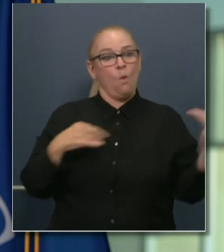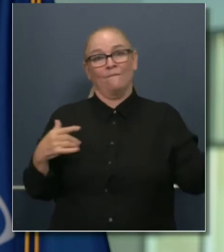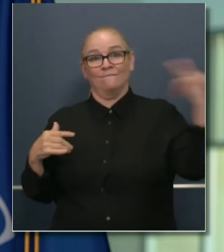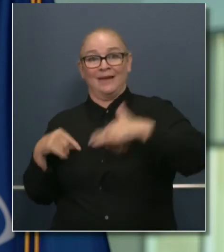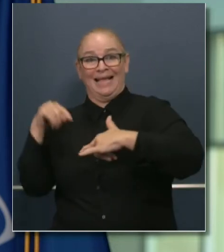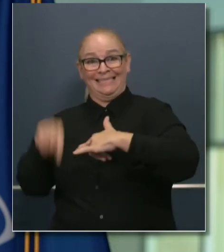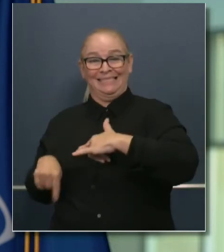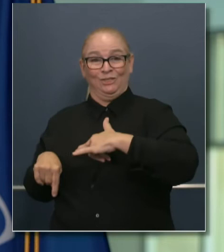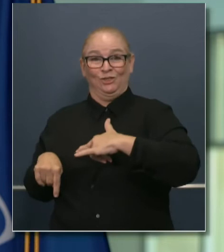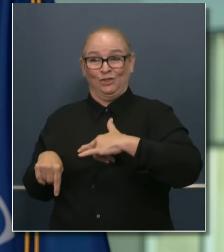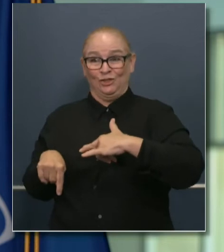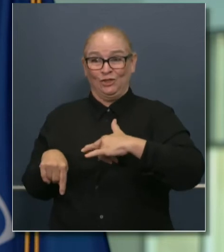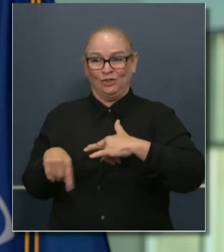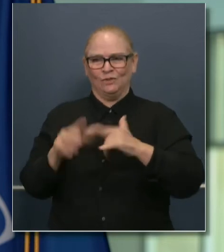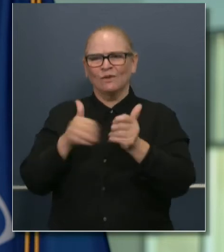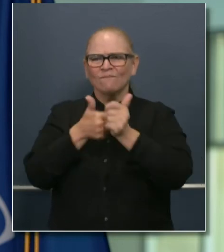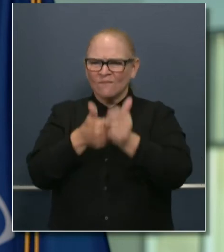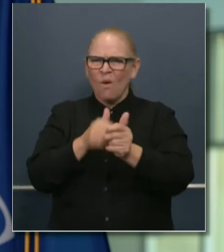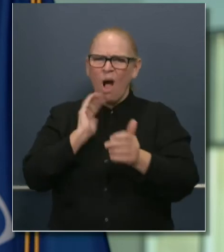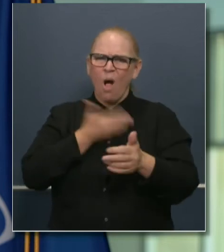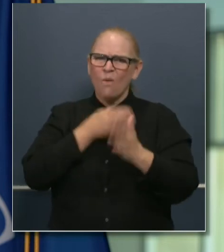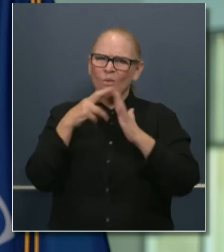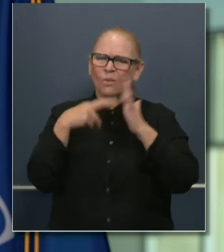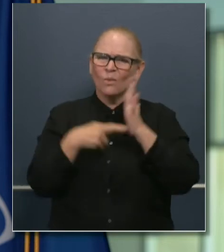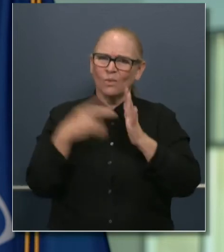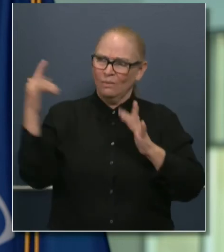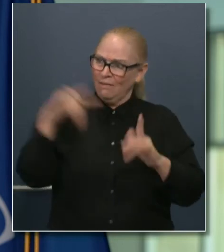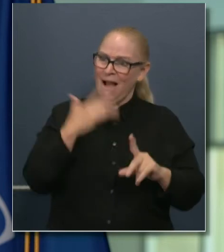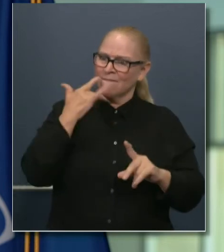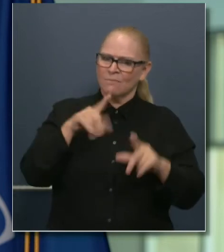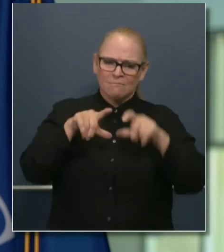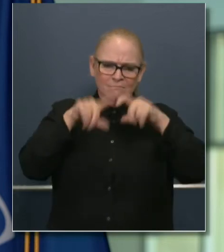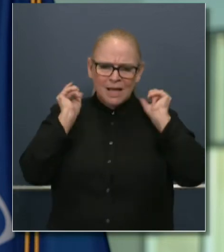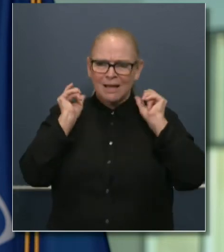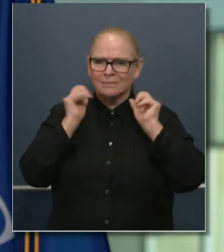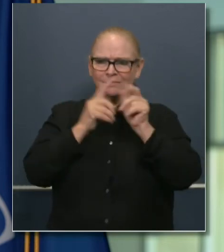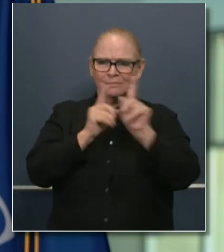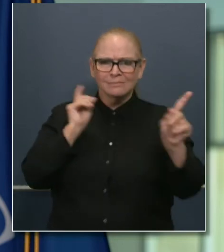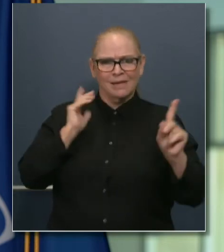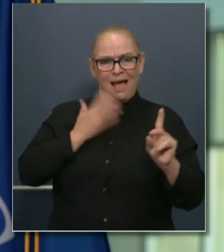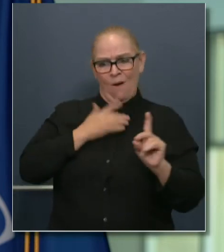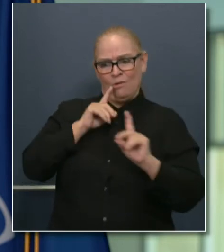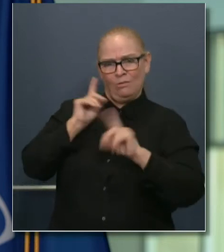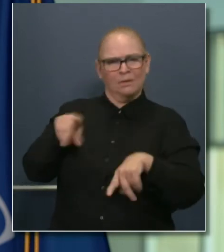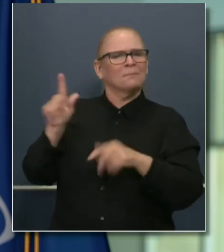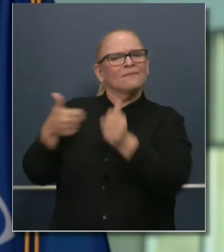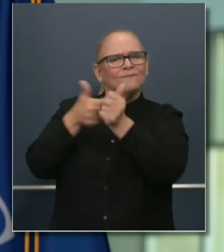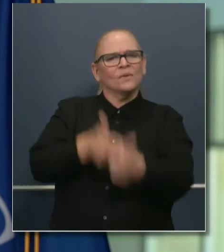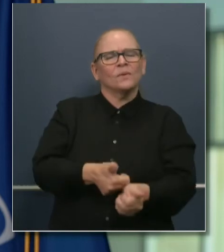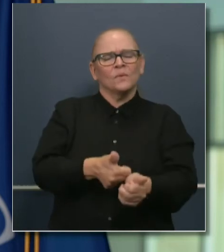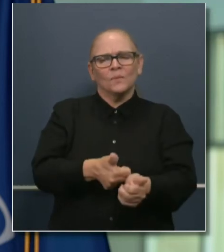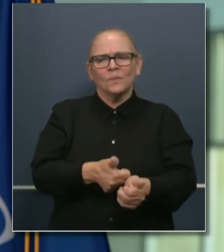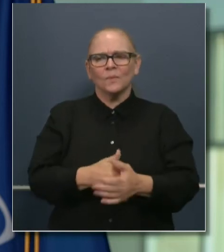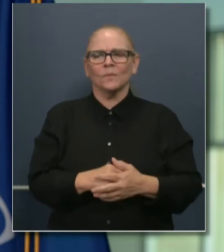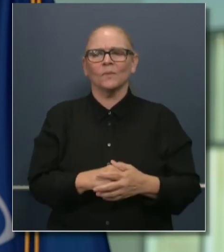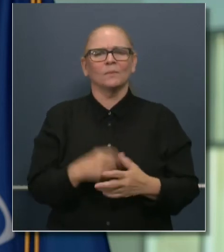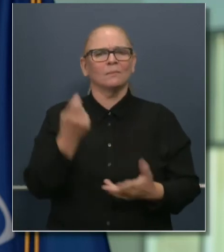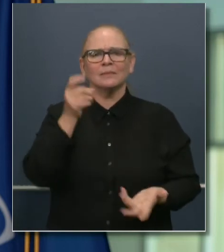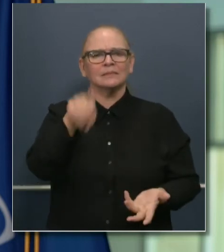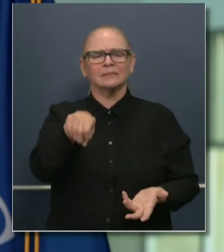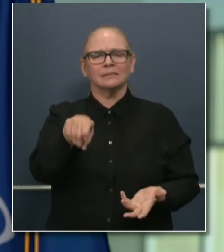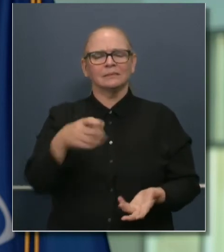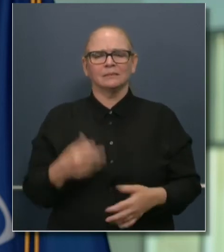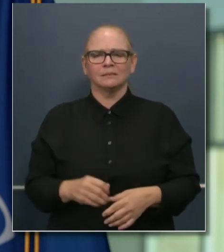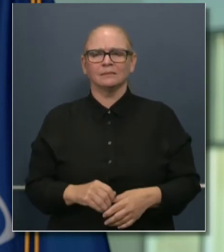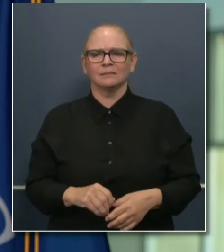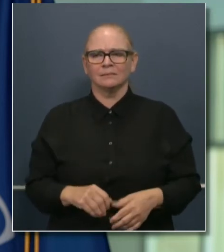you abide by all the rules and regulations that our health officers have put forth, the rules and regulations that many of